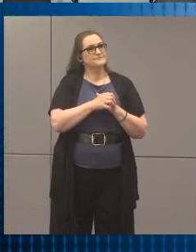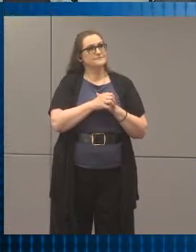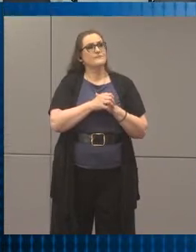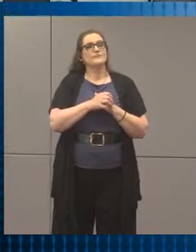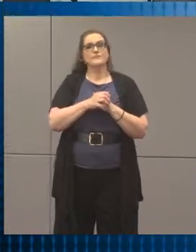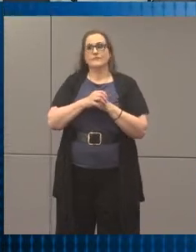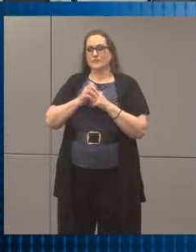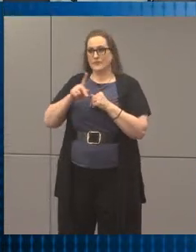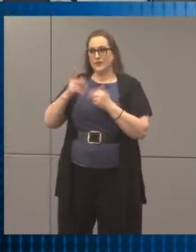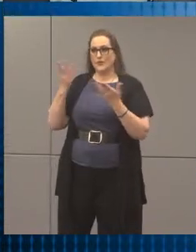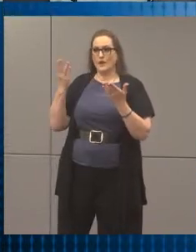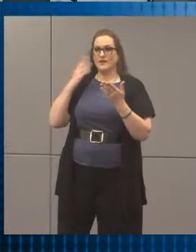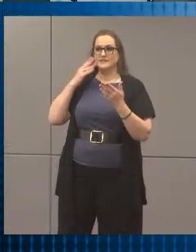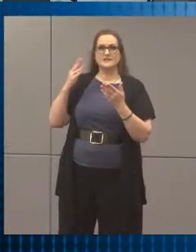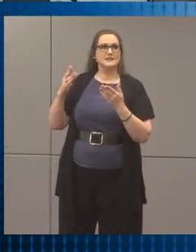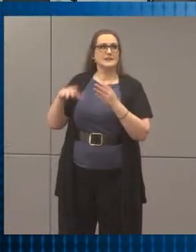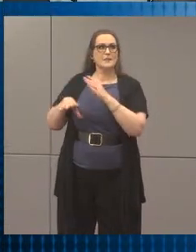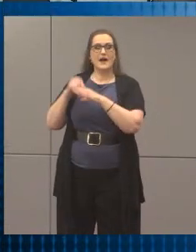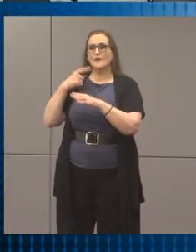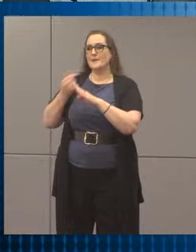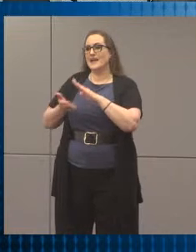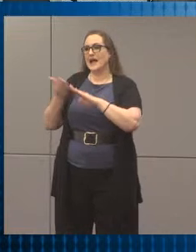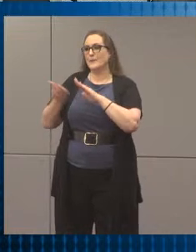I believe it's going to come out of my operating budget.